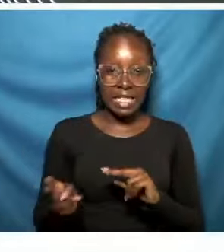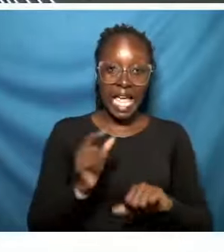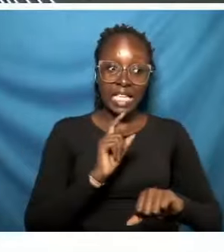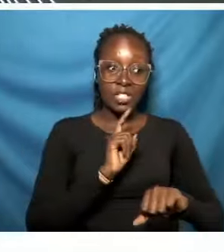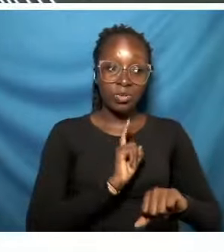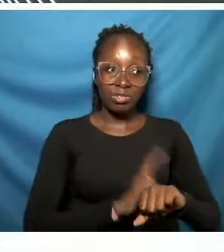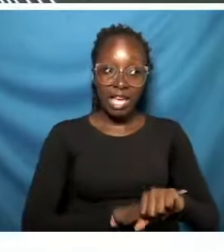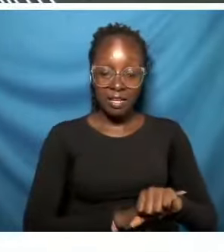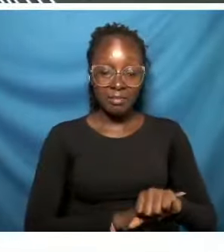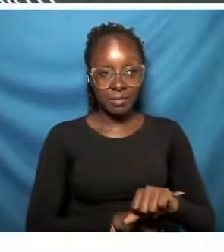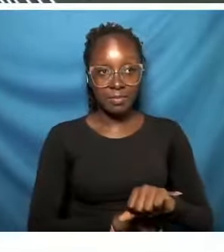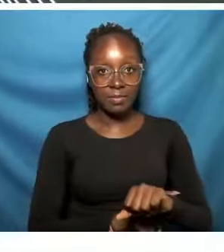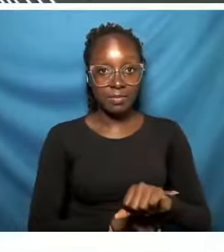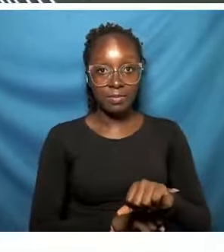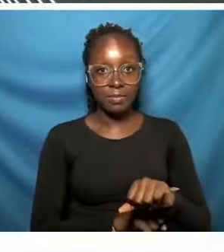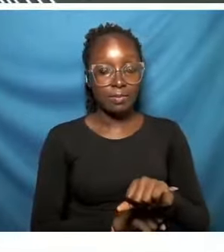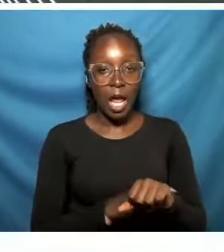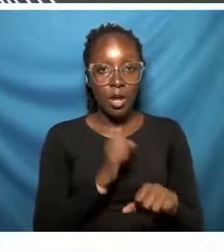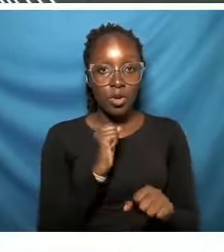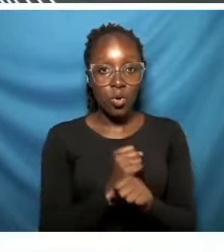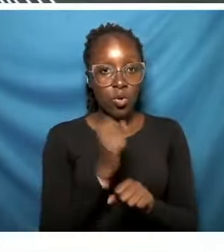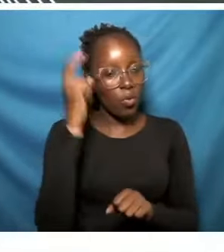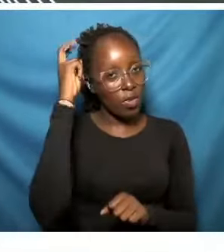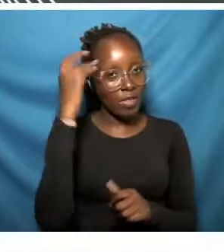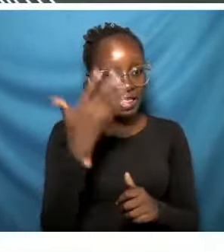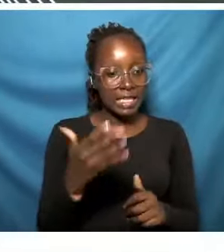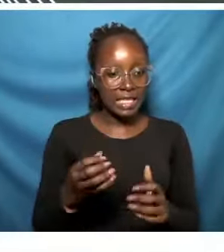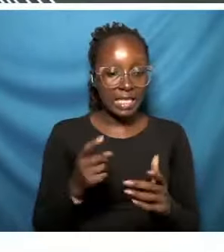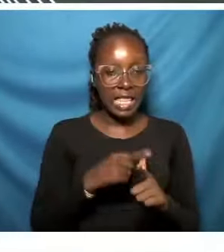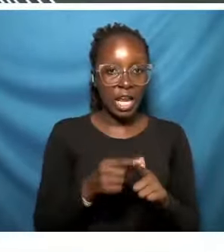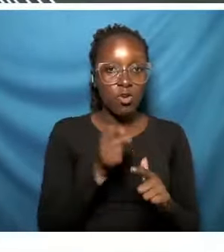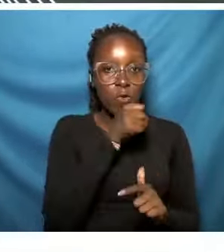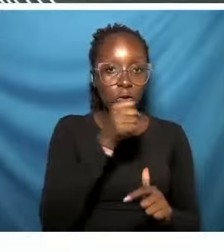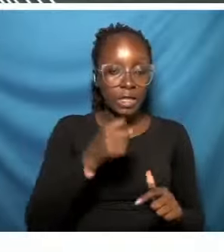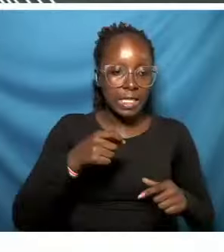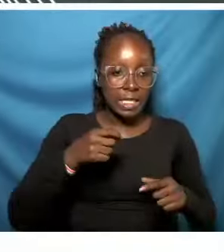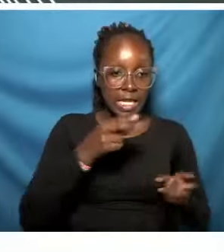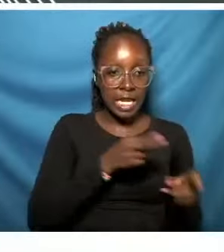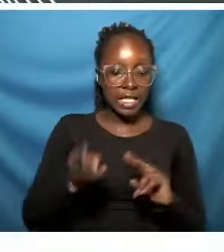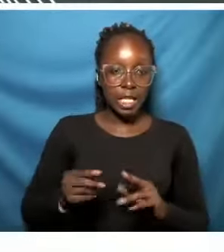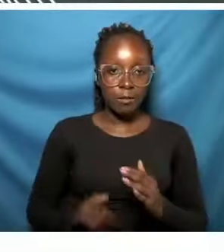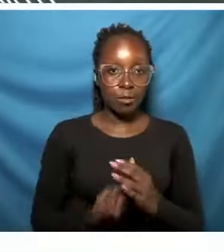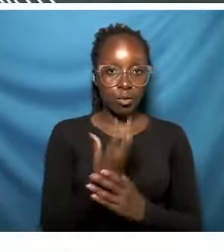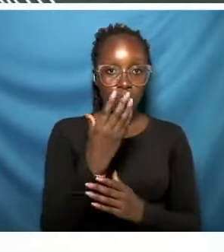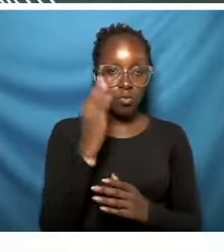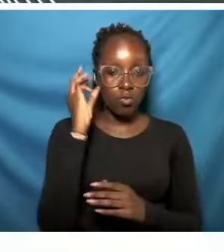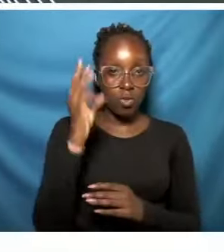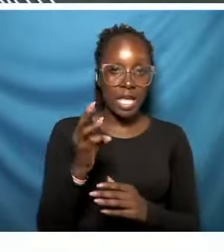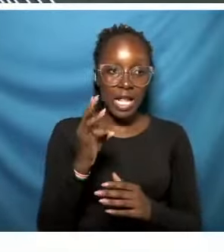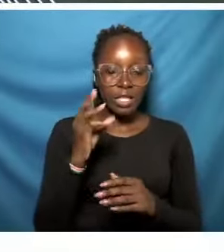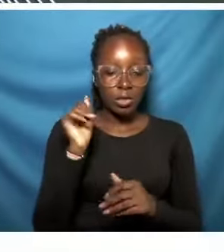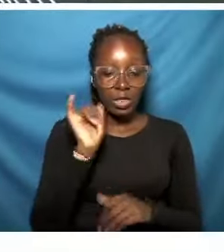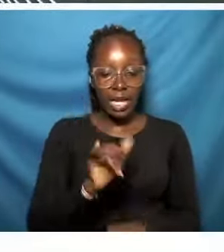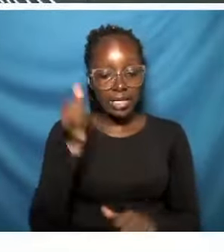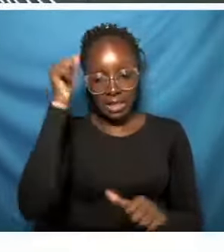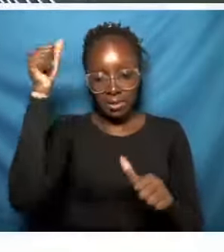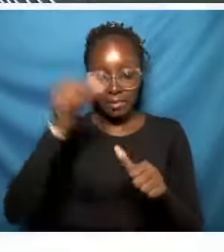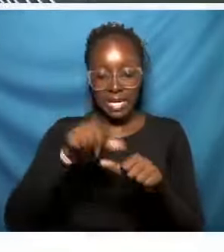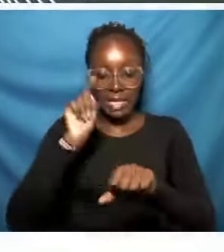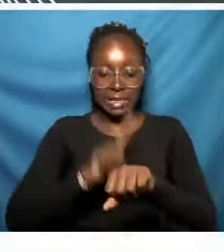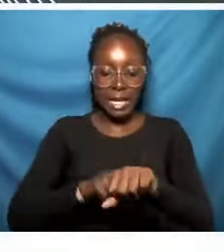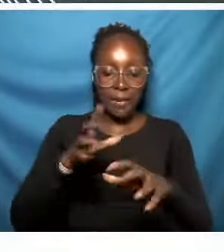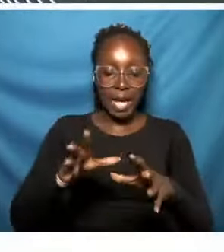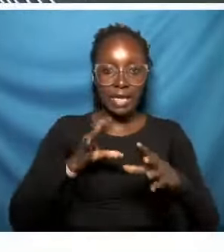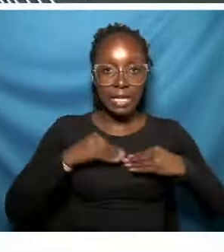you stir up that other self. So 2 Corinthians chapter 13 is a reminder that once we accept Jesus as our